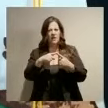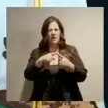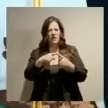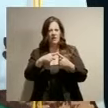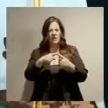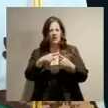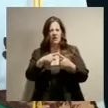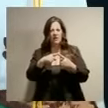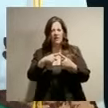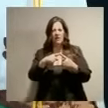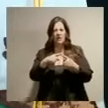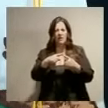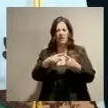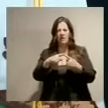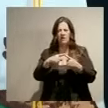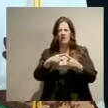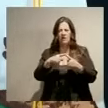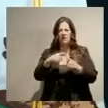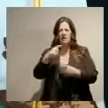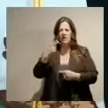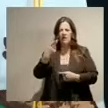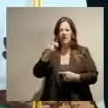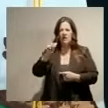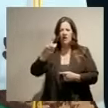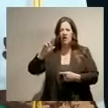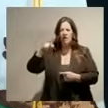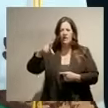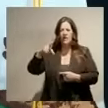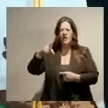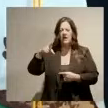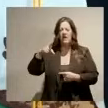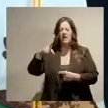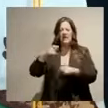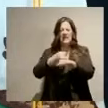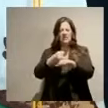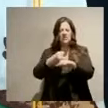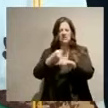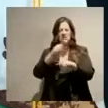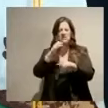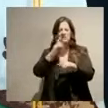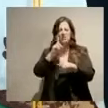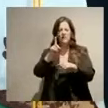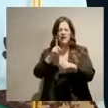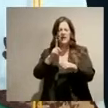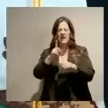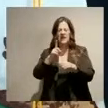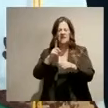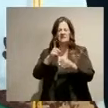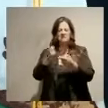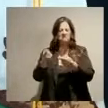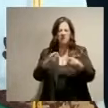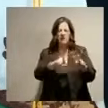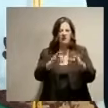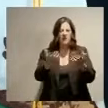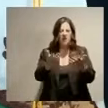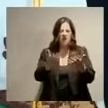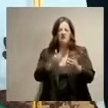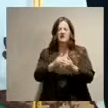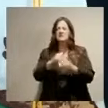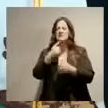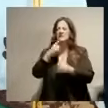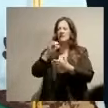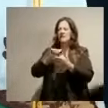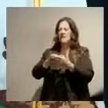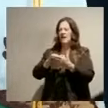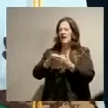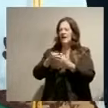you explain what that is? It's not being swept up. It's just the ARPA funds that the state had interest